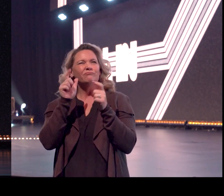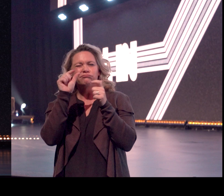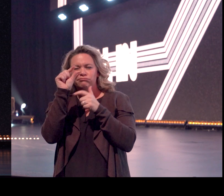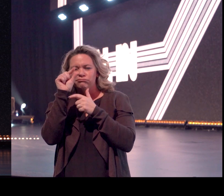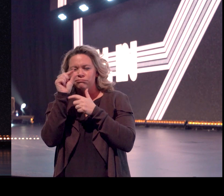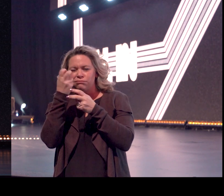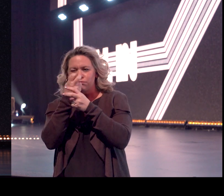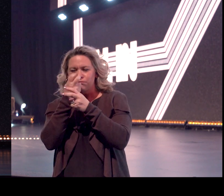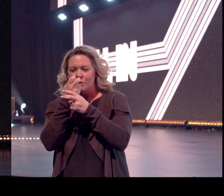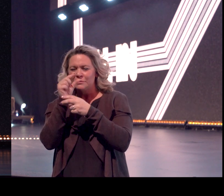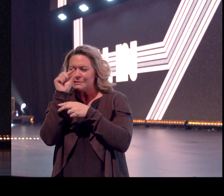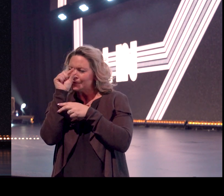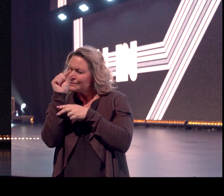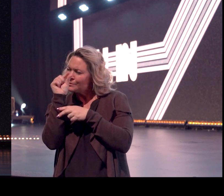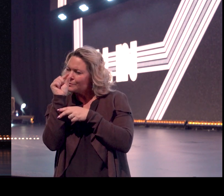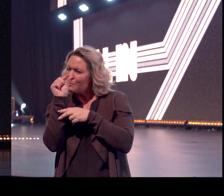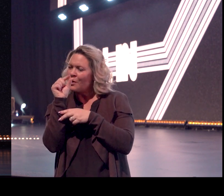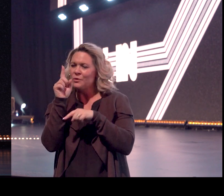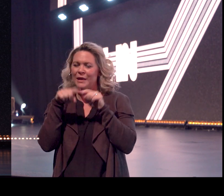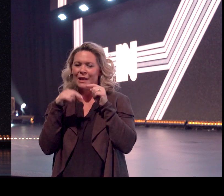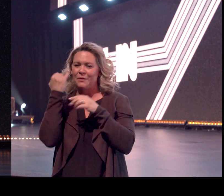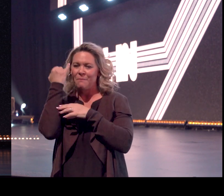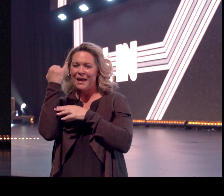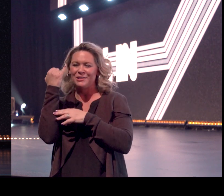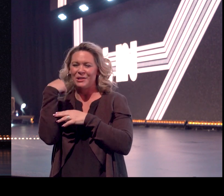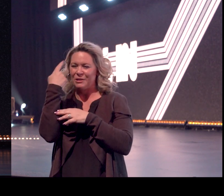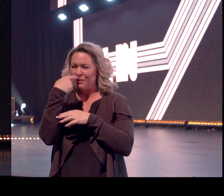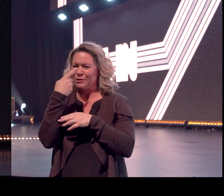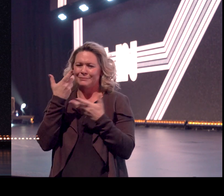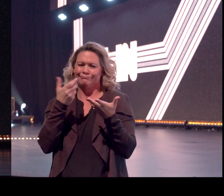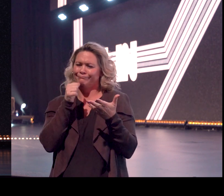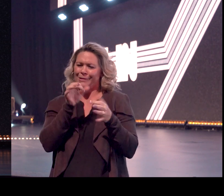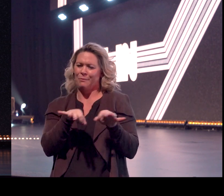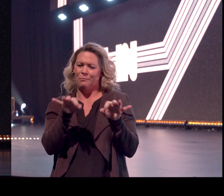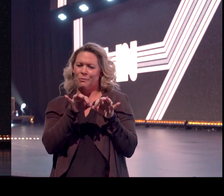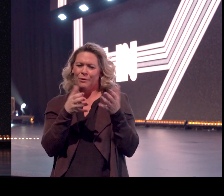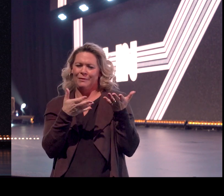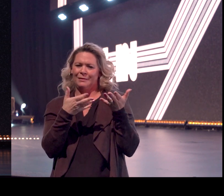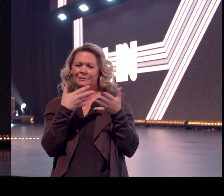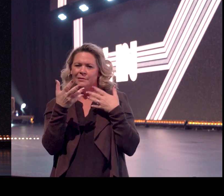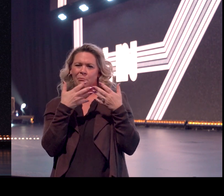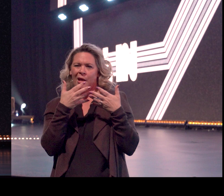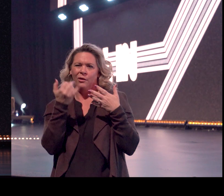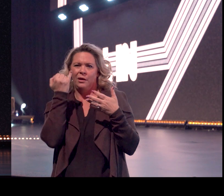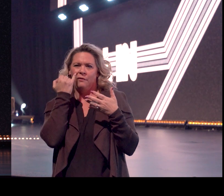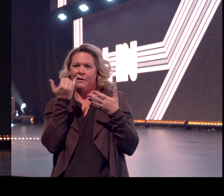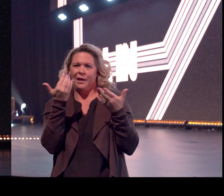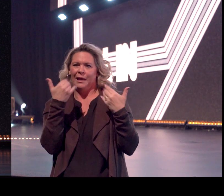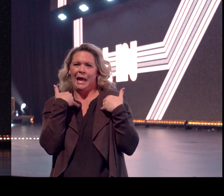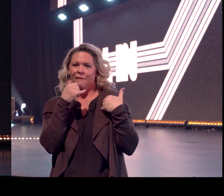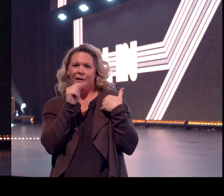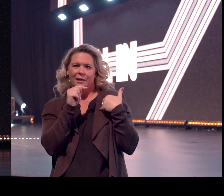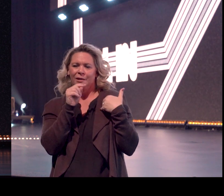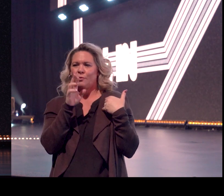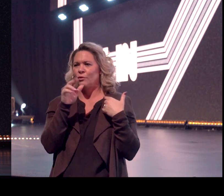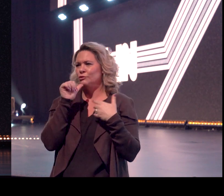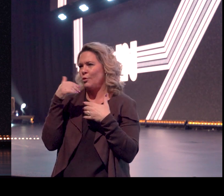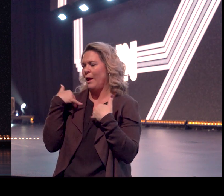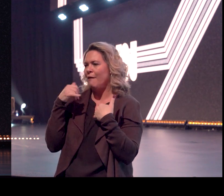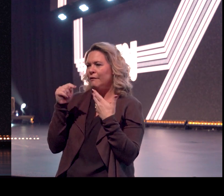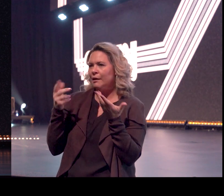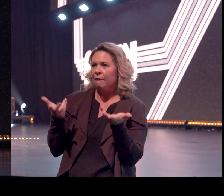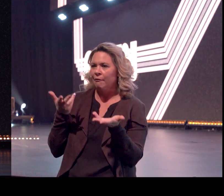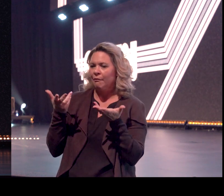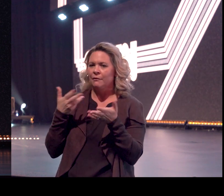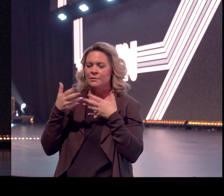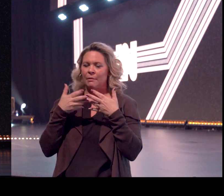Now, the stapes, this little bone, I mean, it's like so small you couldn't imagine. It looks so insignificant. Like, what would it matter If we